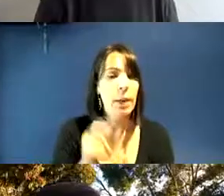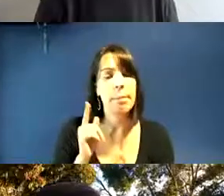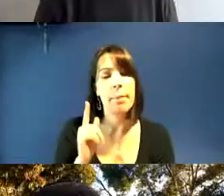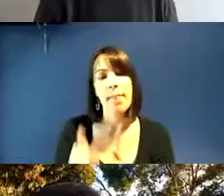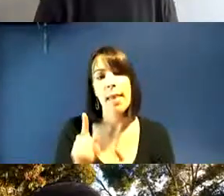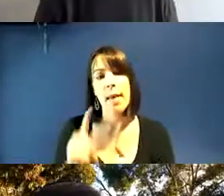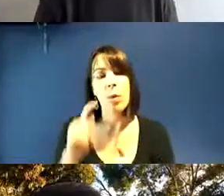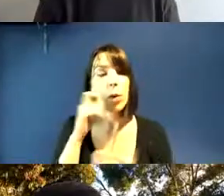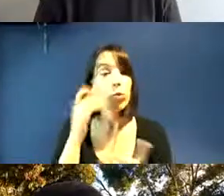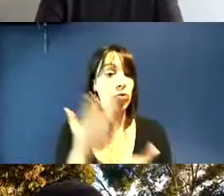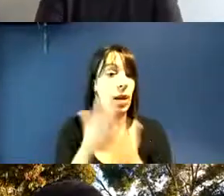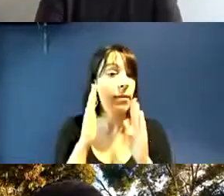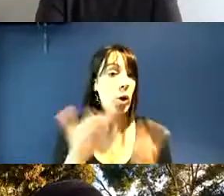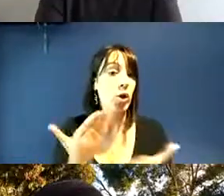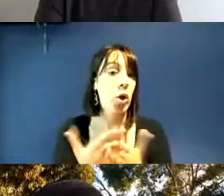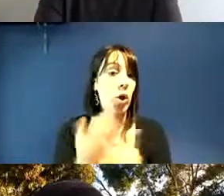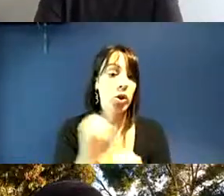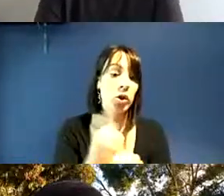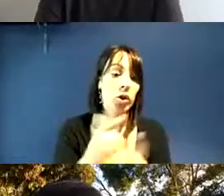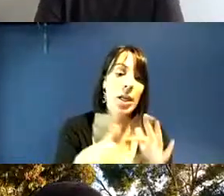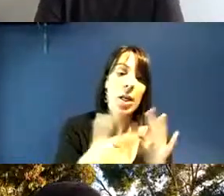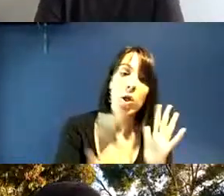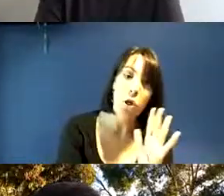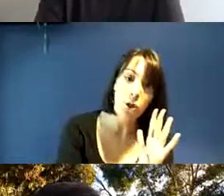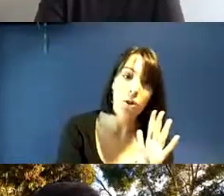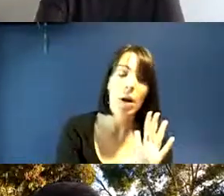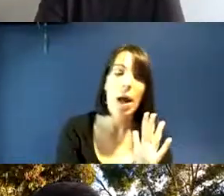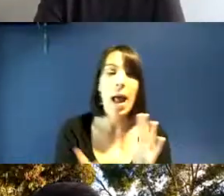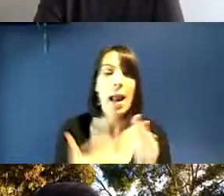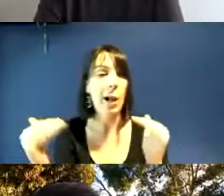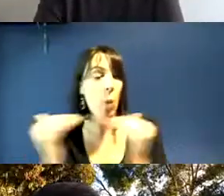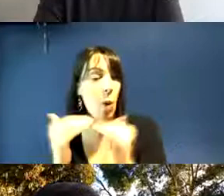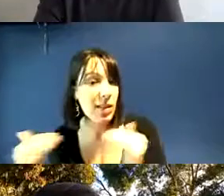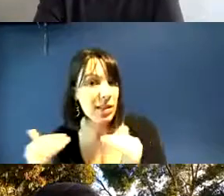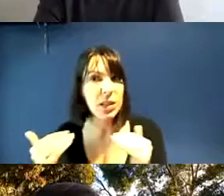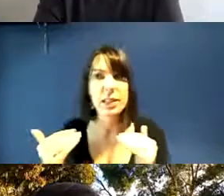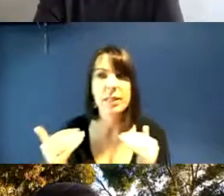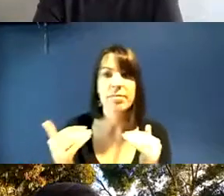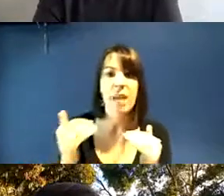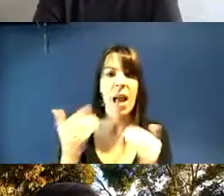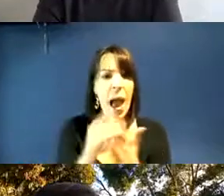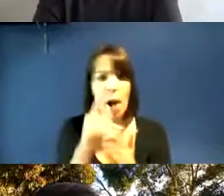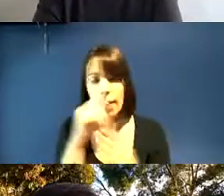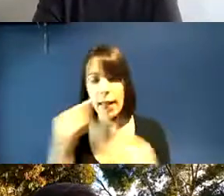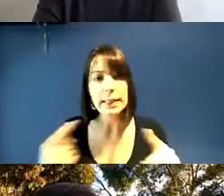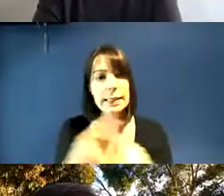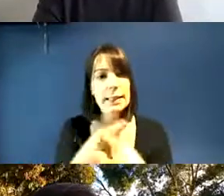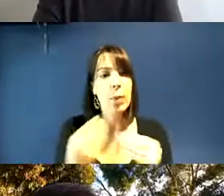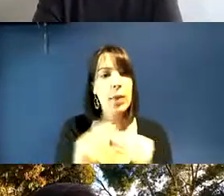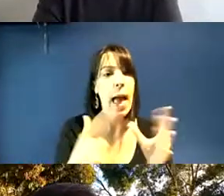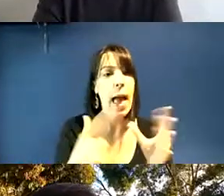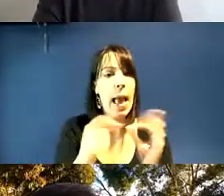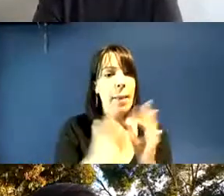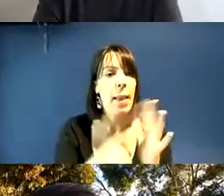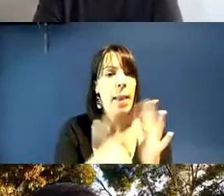on how gender inequality intersects with ableism to drive violence against women with disabilities. So the work really draws